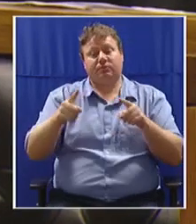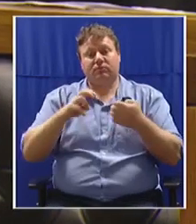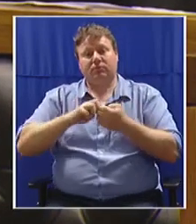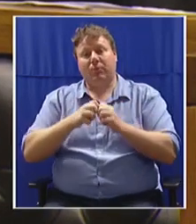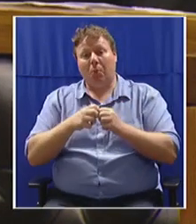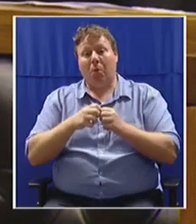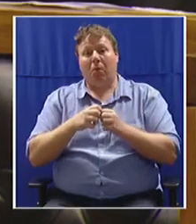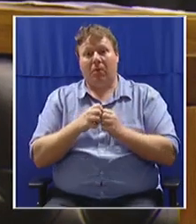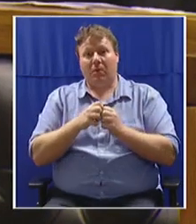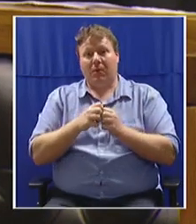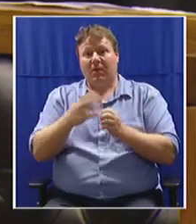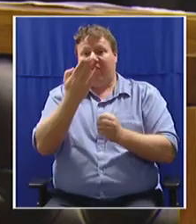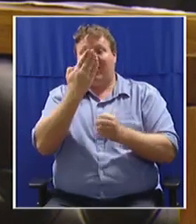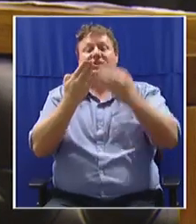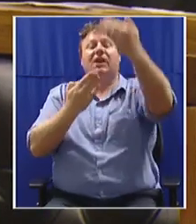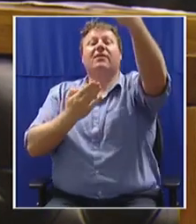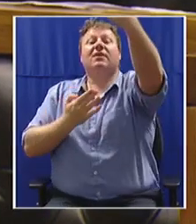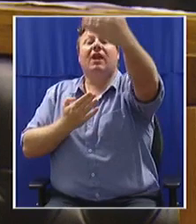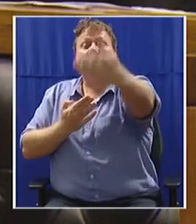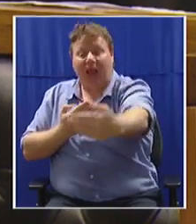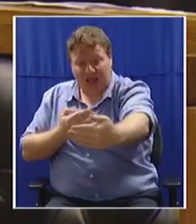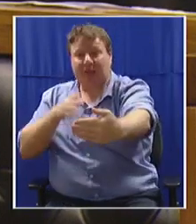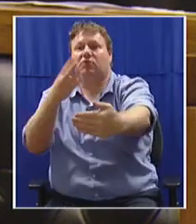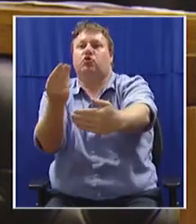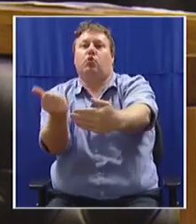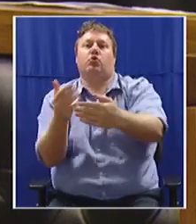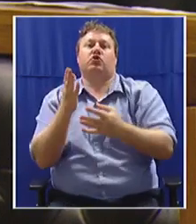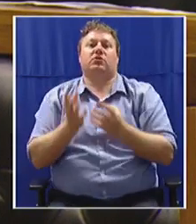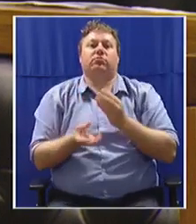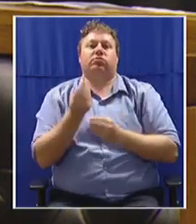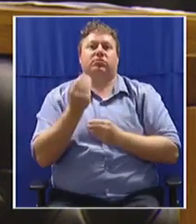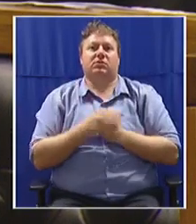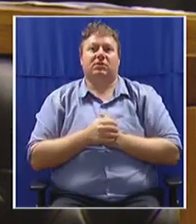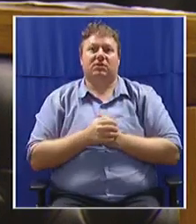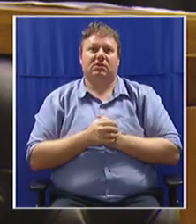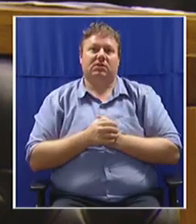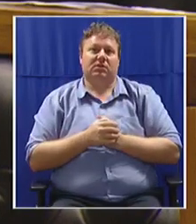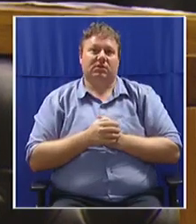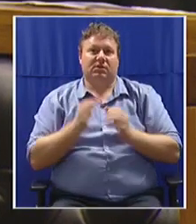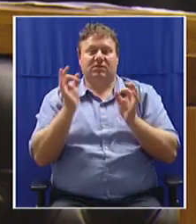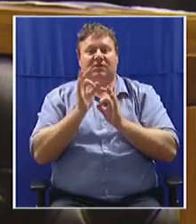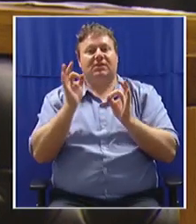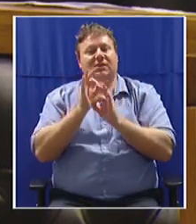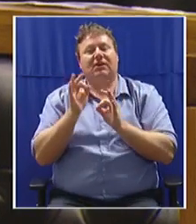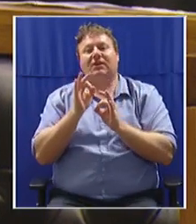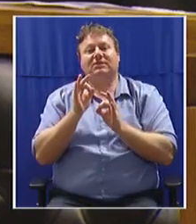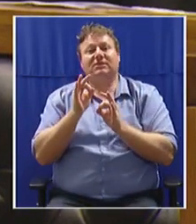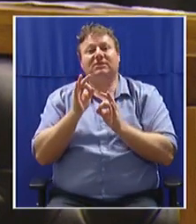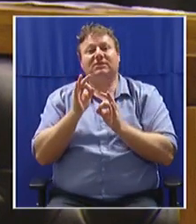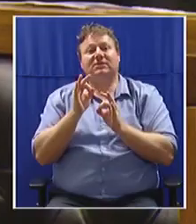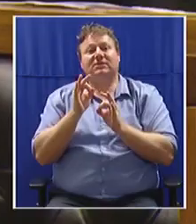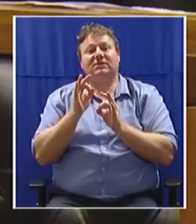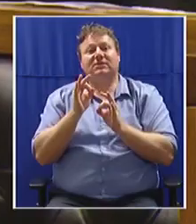sizixazulule. Akukho ke okungasihlula uma sibambene futhi sifocused kuleyo program. Ngiyabonga.